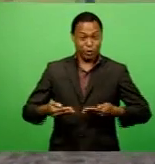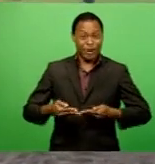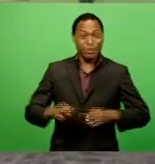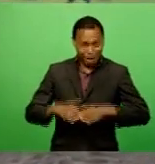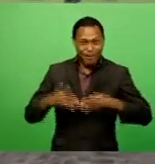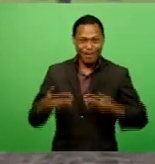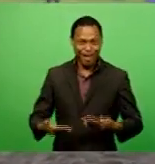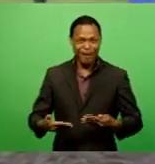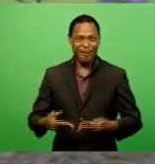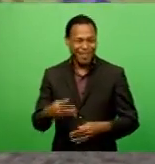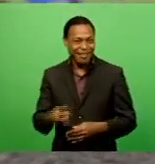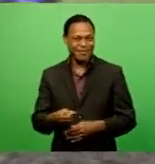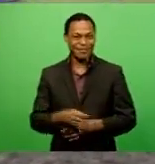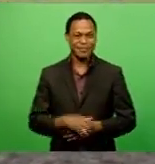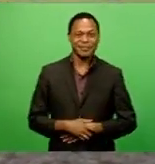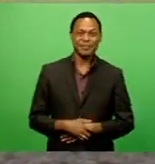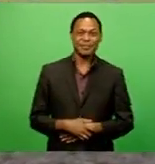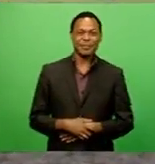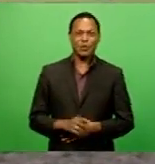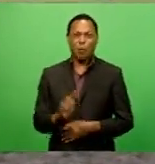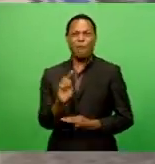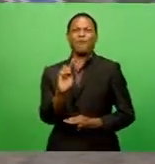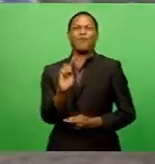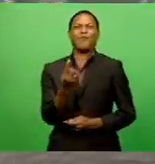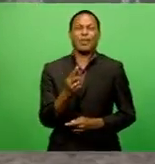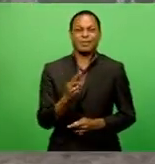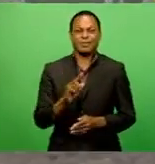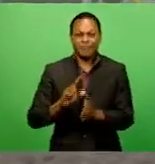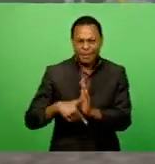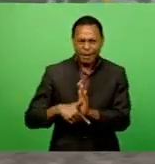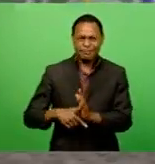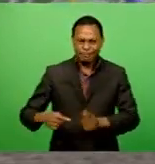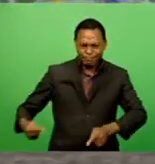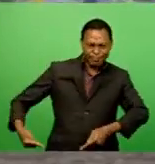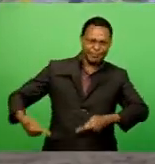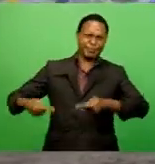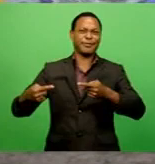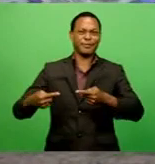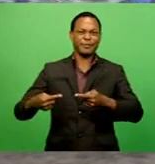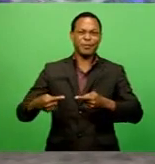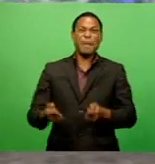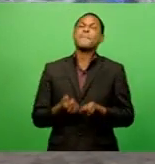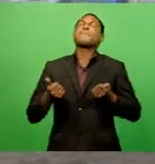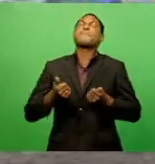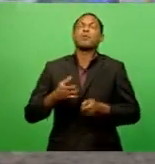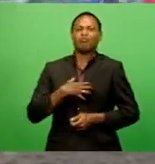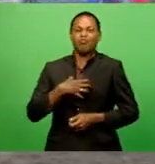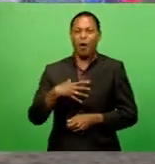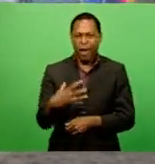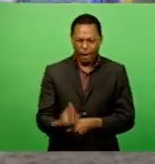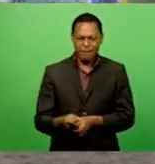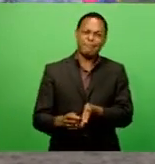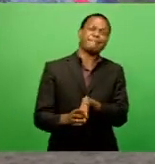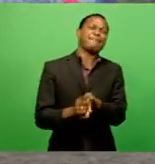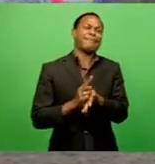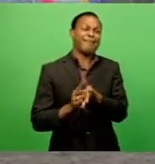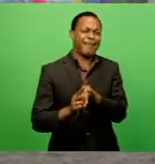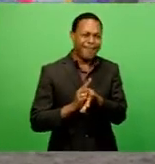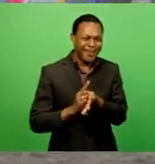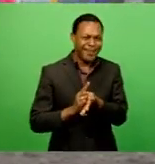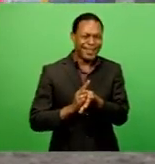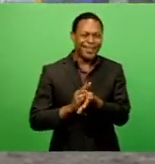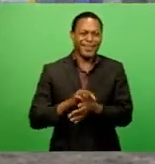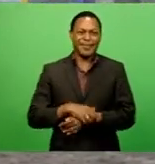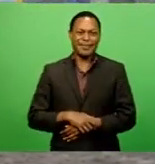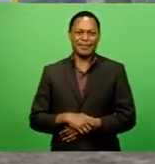and this is one of the first tournaments of the many tournaments that are on the way